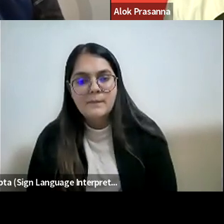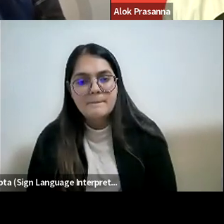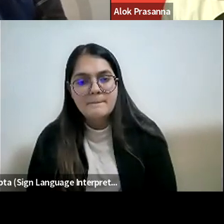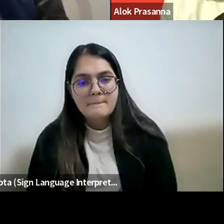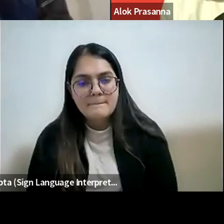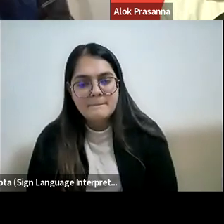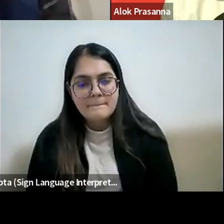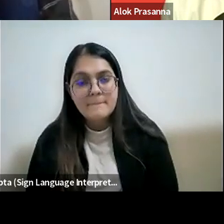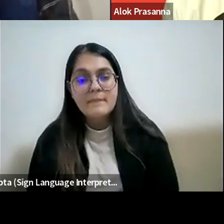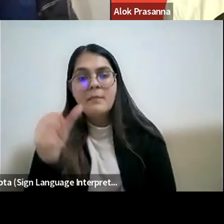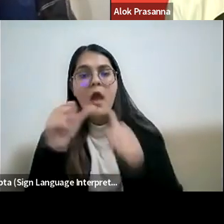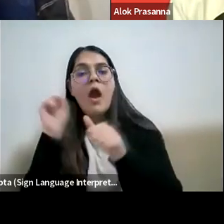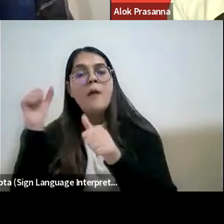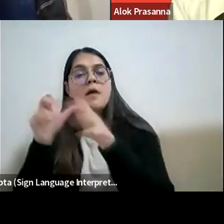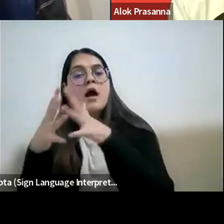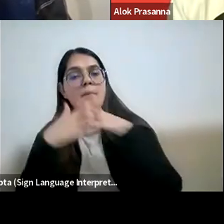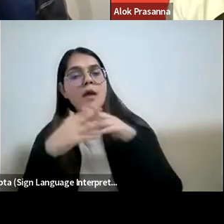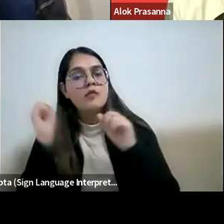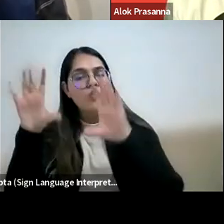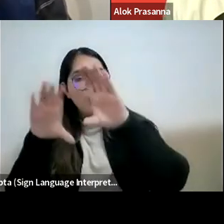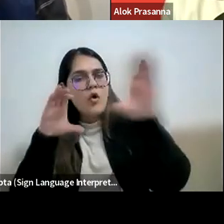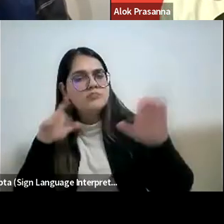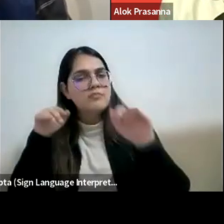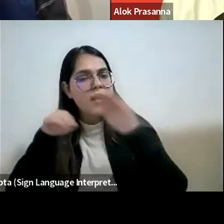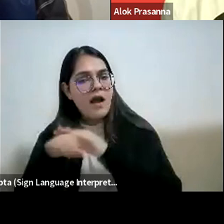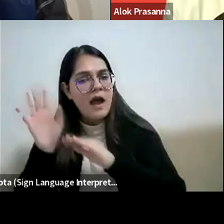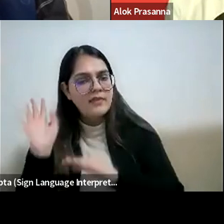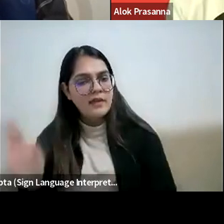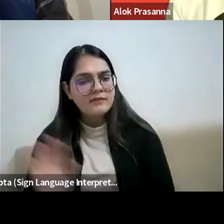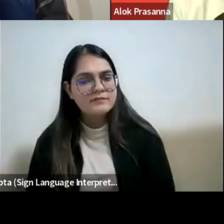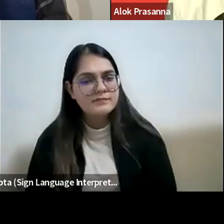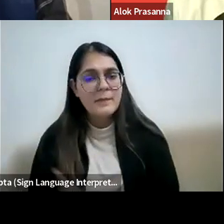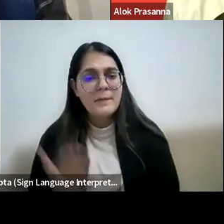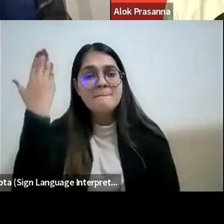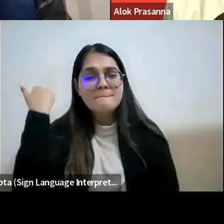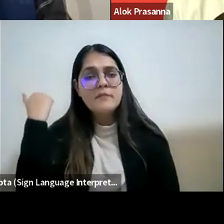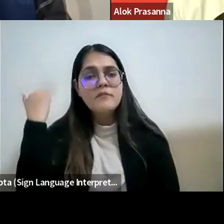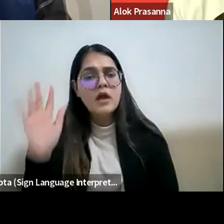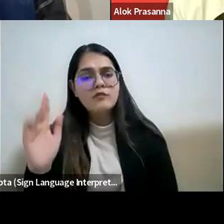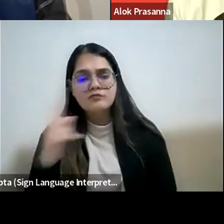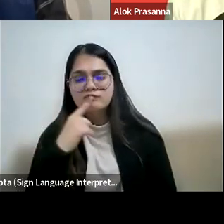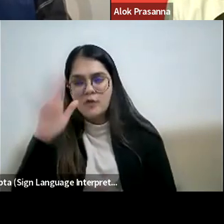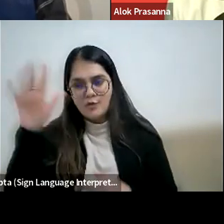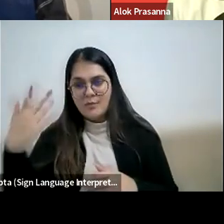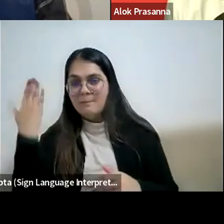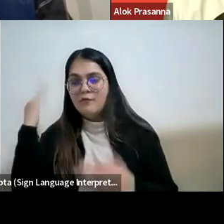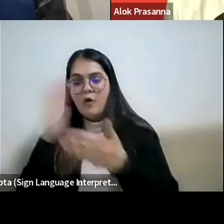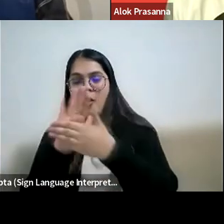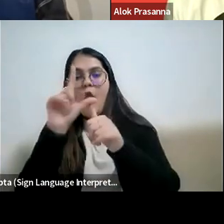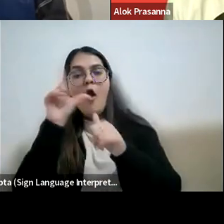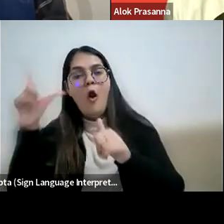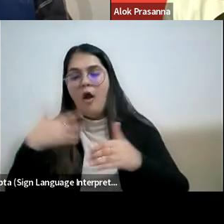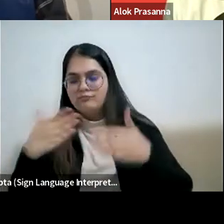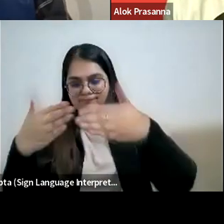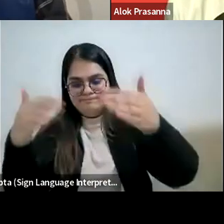the American Constitution. The Constitutional Congress, which was packed into that small hall in Philadelphia in